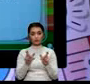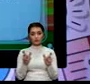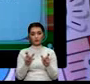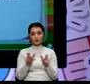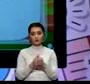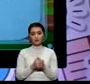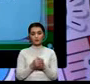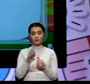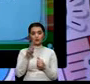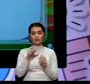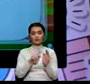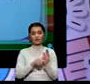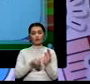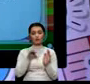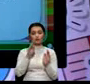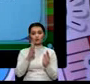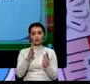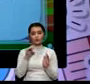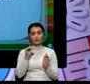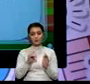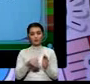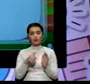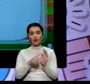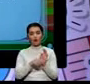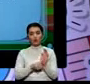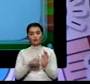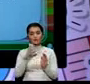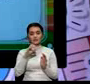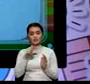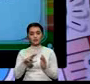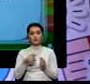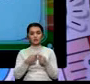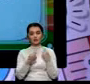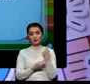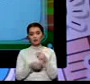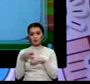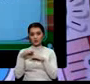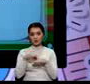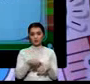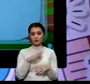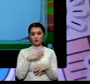do'konga 264 metr 60 santimetr gazlama keltirilgan.